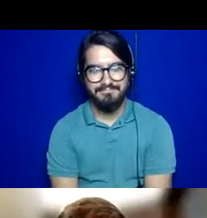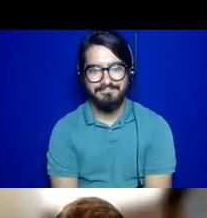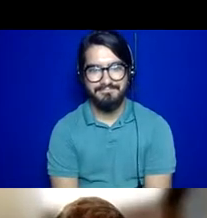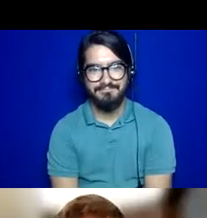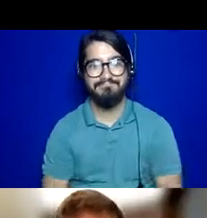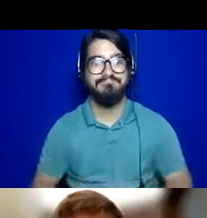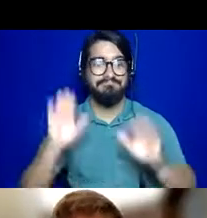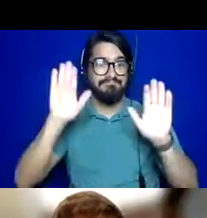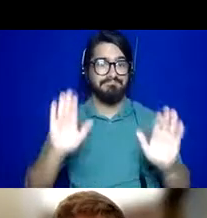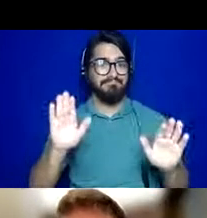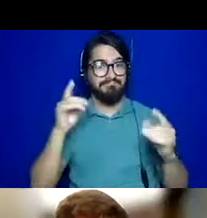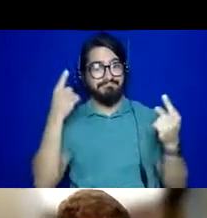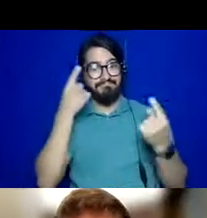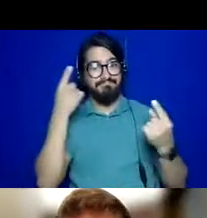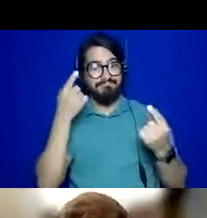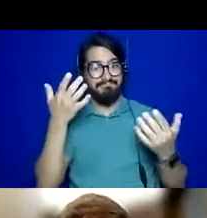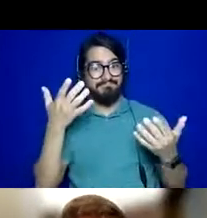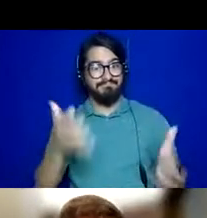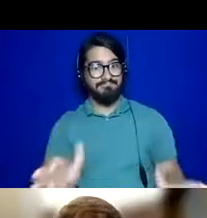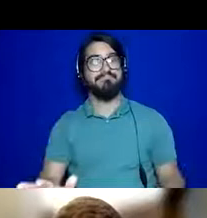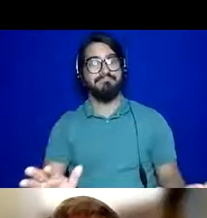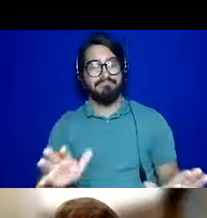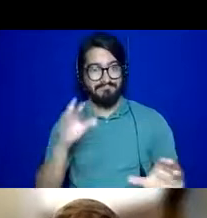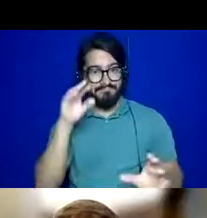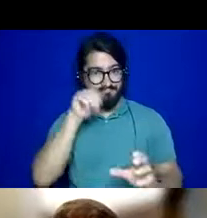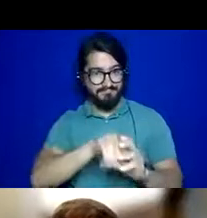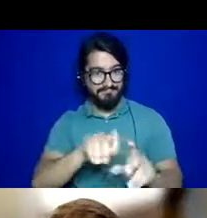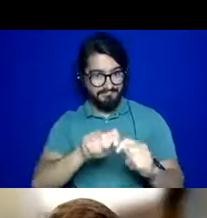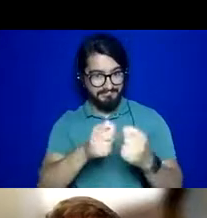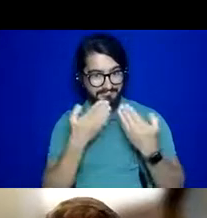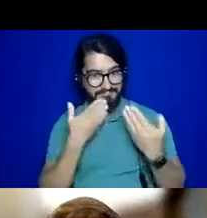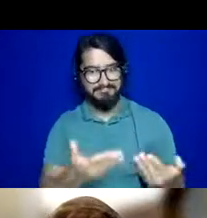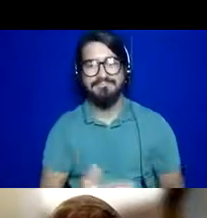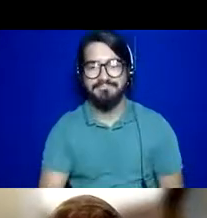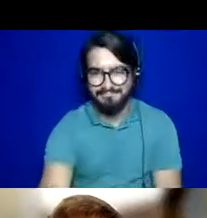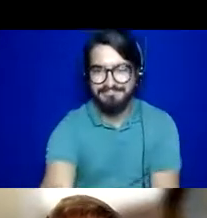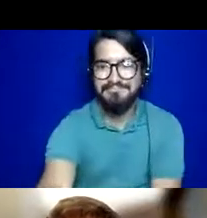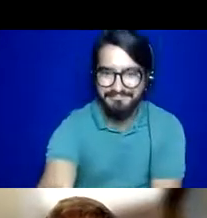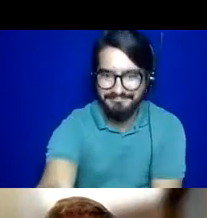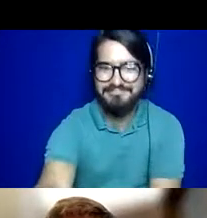Awesome. I think it's just our internal team. Thank you, everyone. Oh, I will stop.